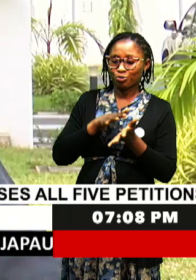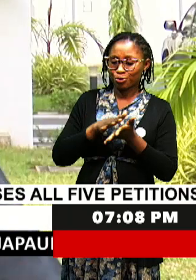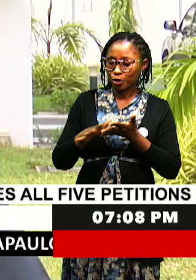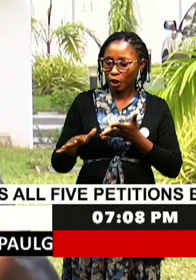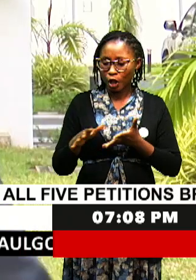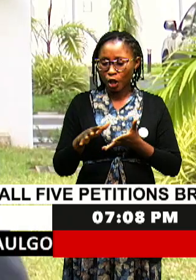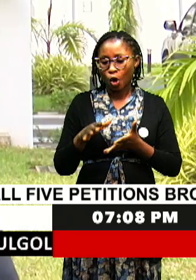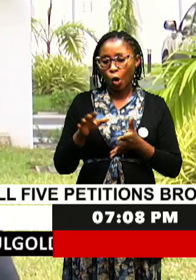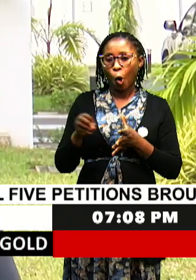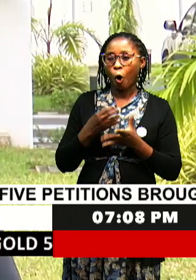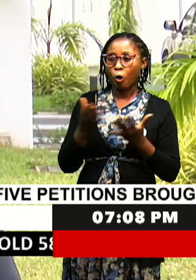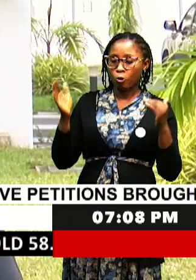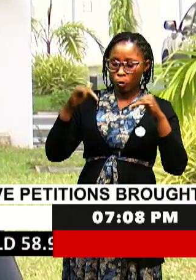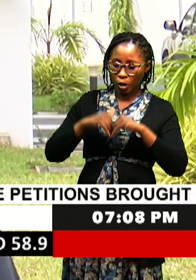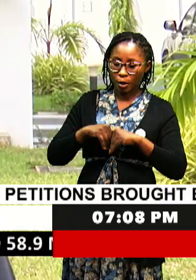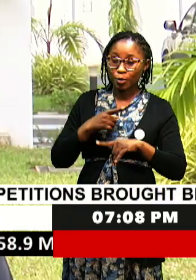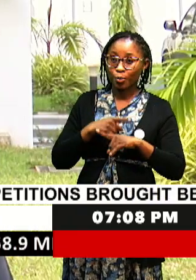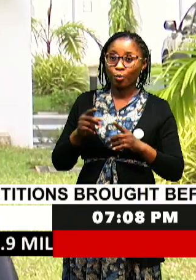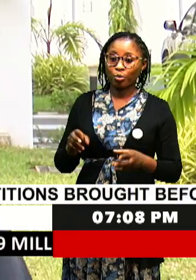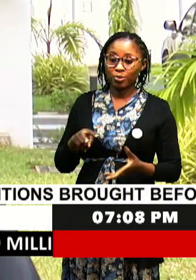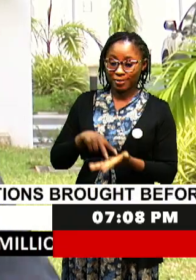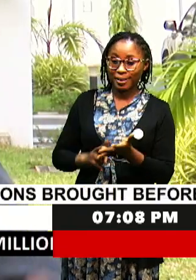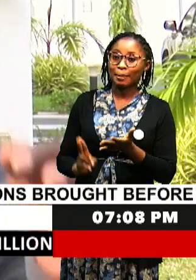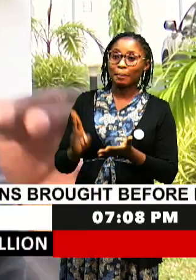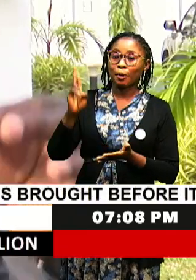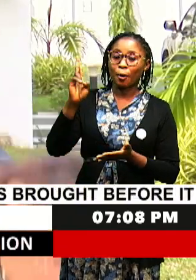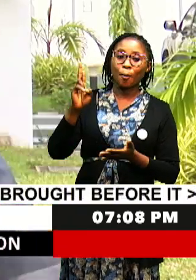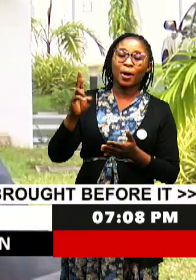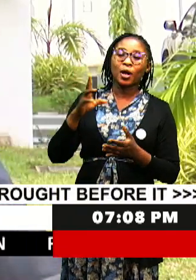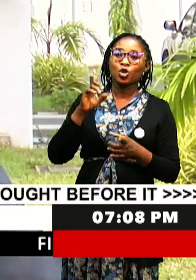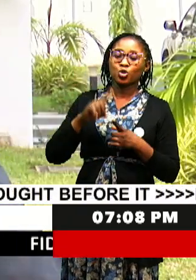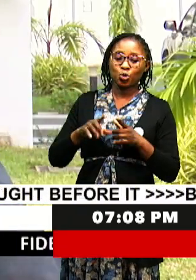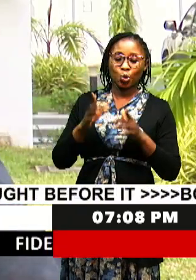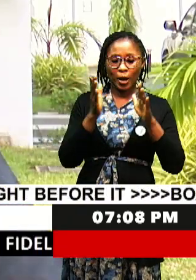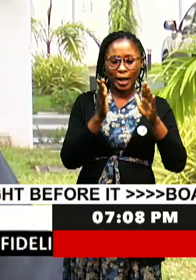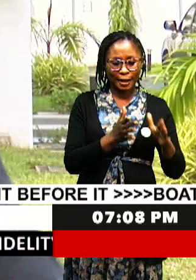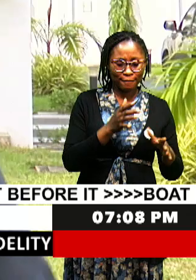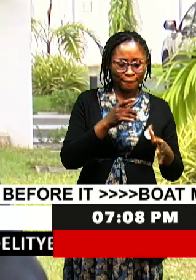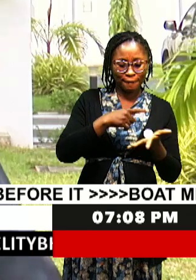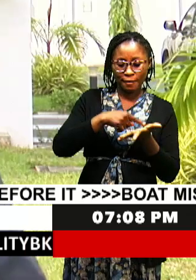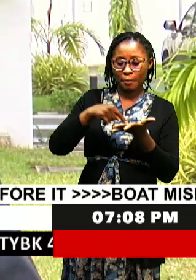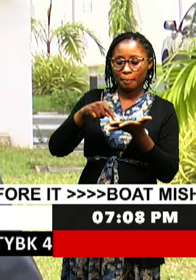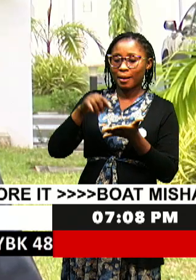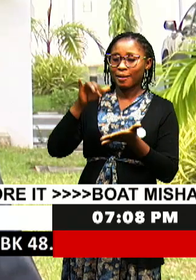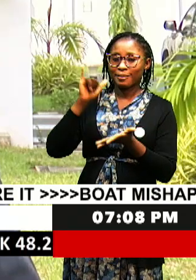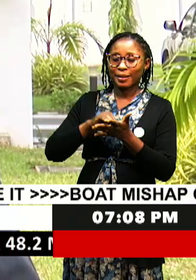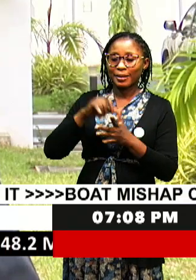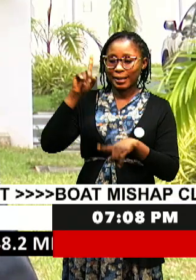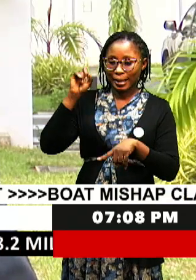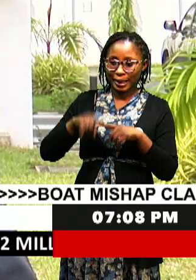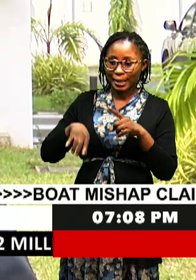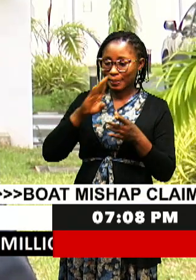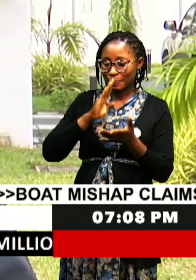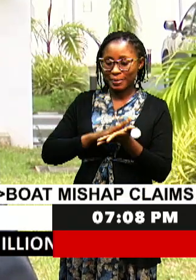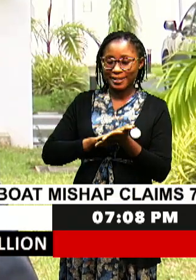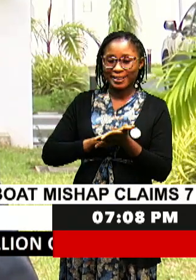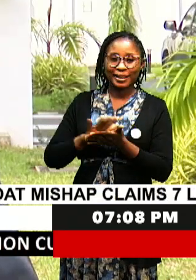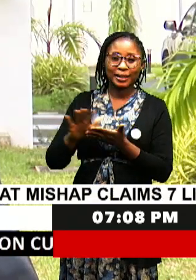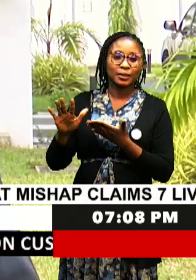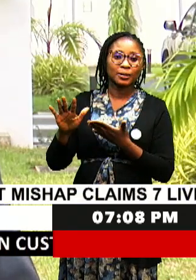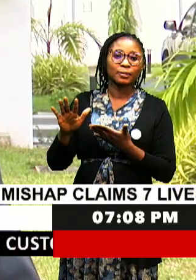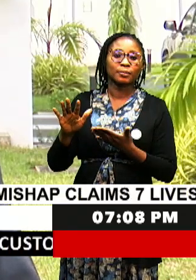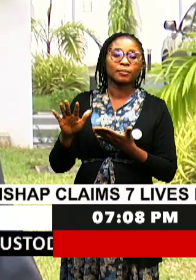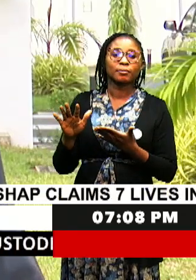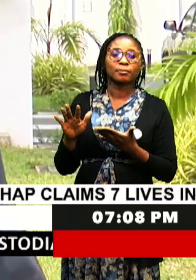but to bounce back so that it can leave a mark that cannot be erased. Okay.